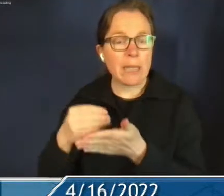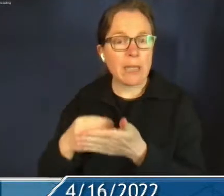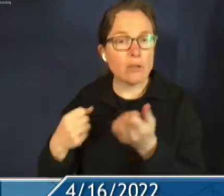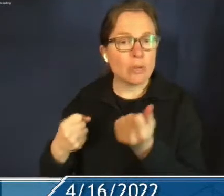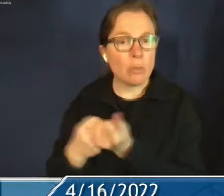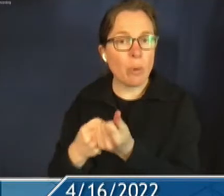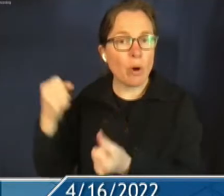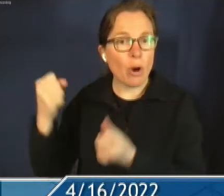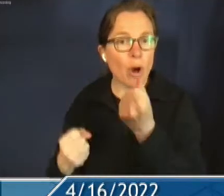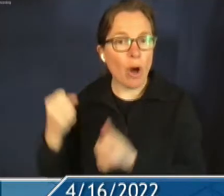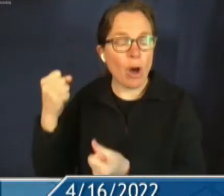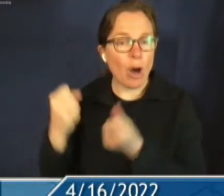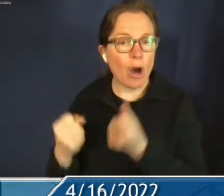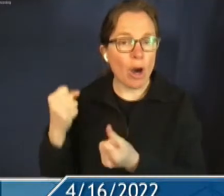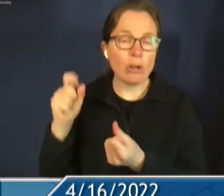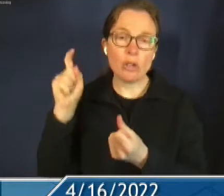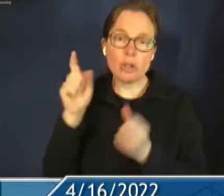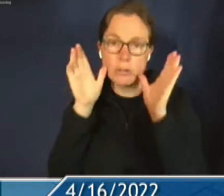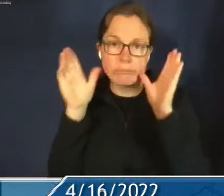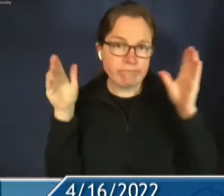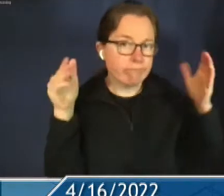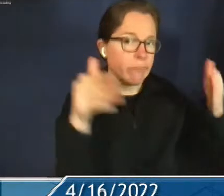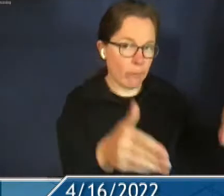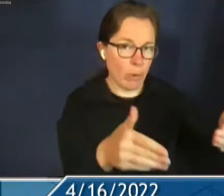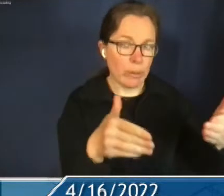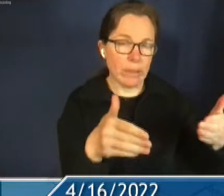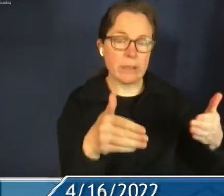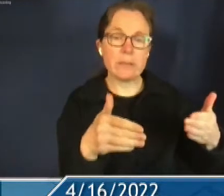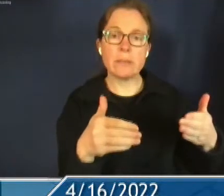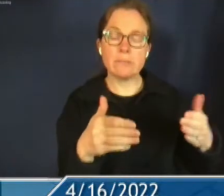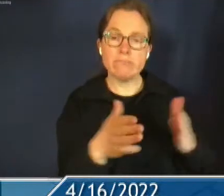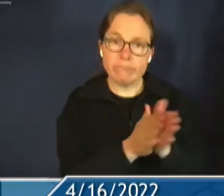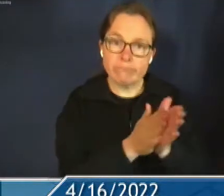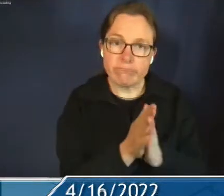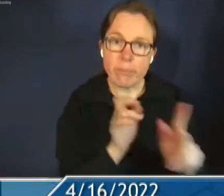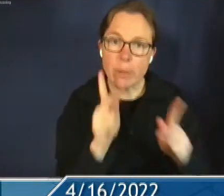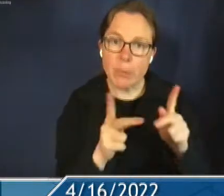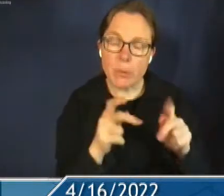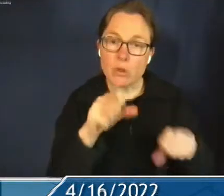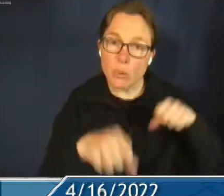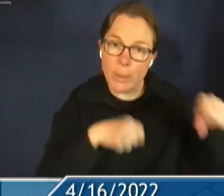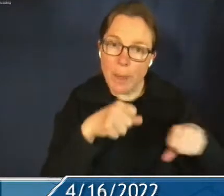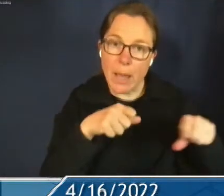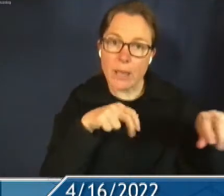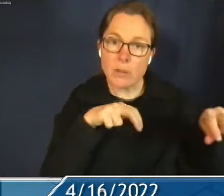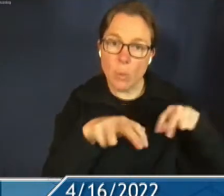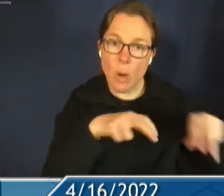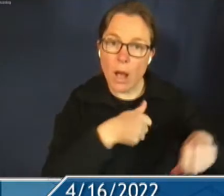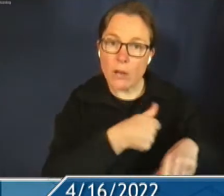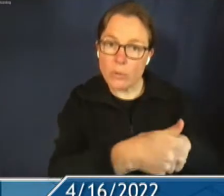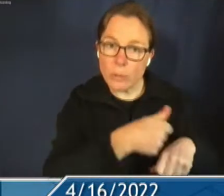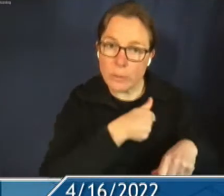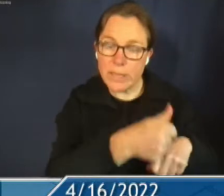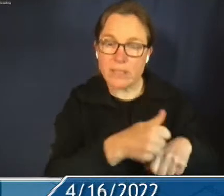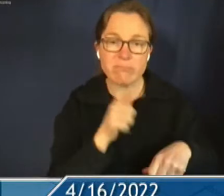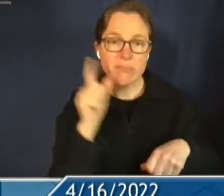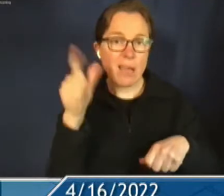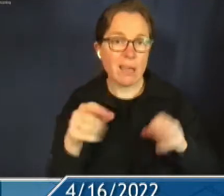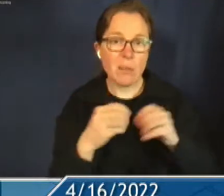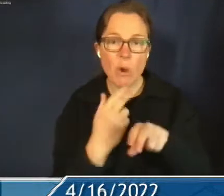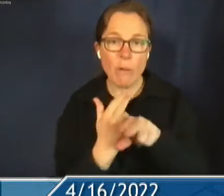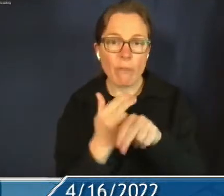and expensive, thus incentivizing people to use public transit, ride bikes, or walk. We do not need more freeways or wider